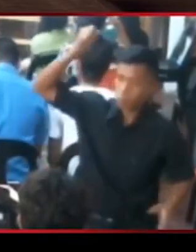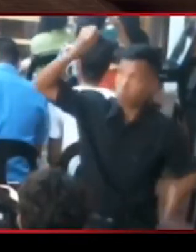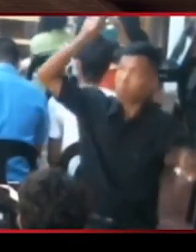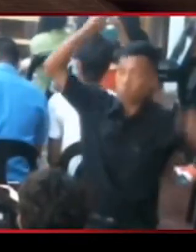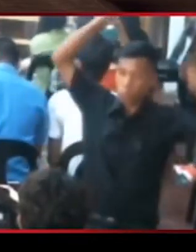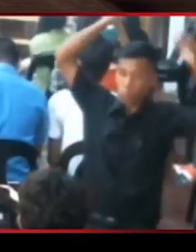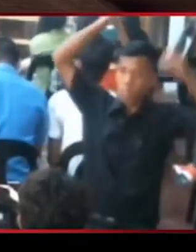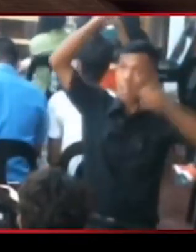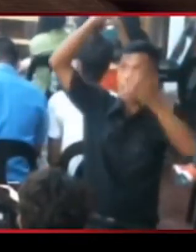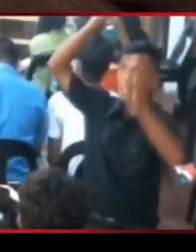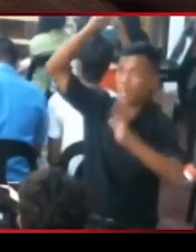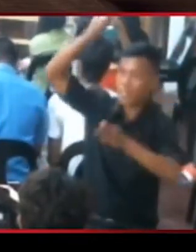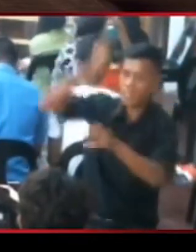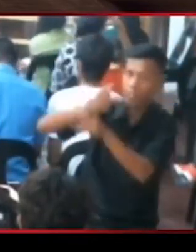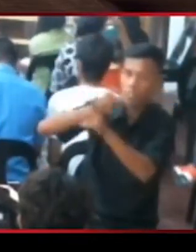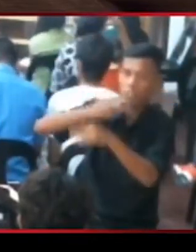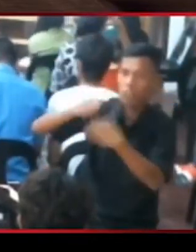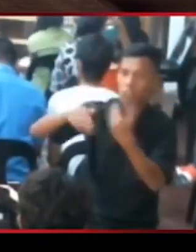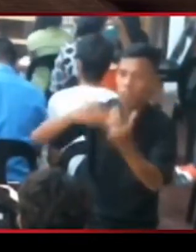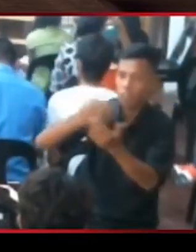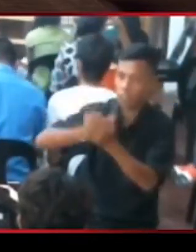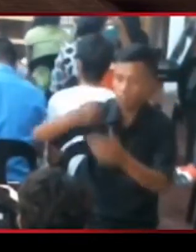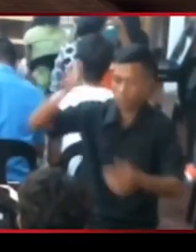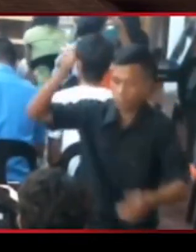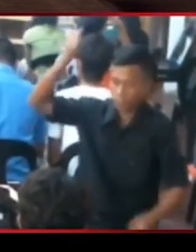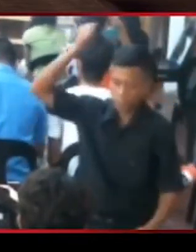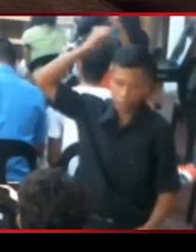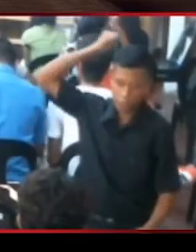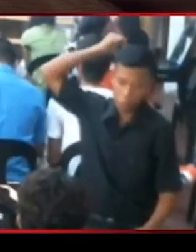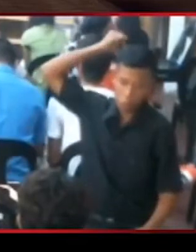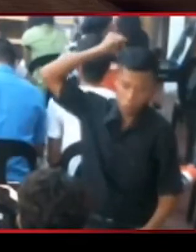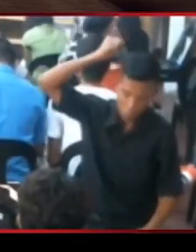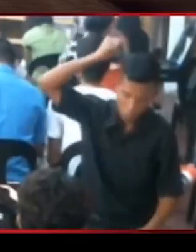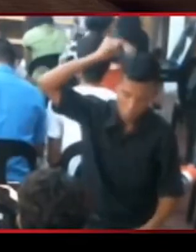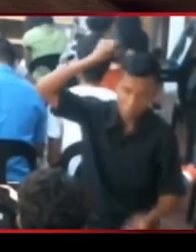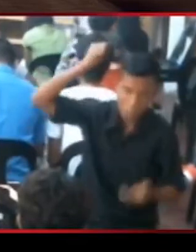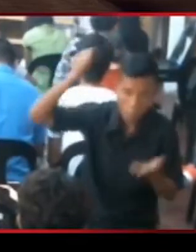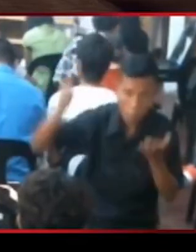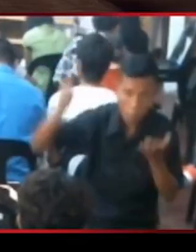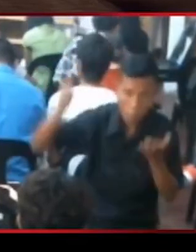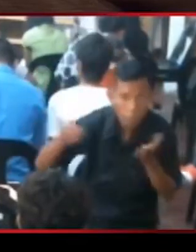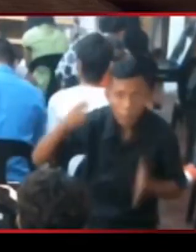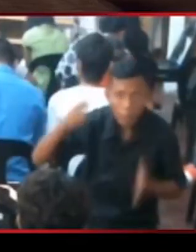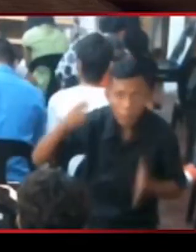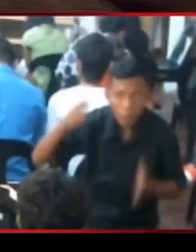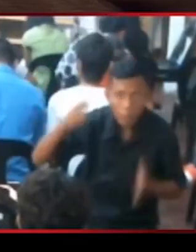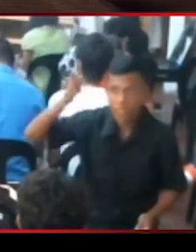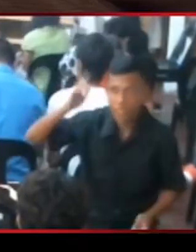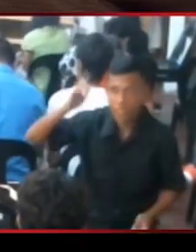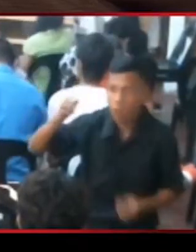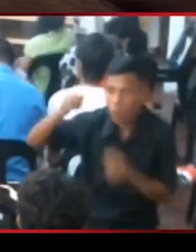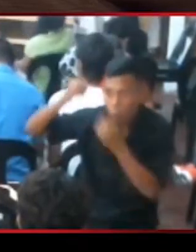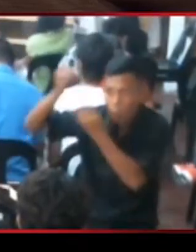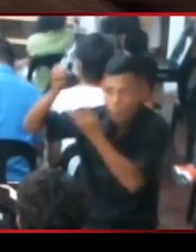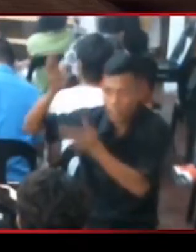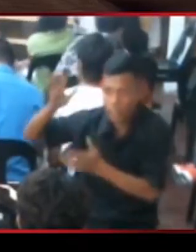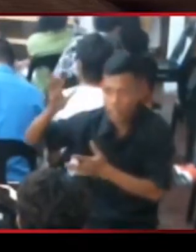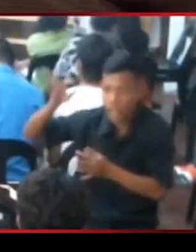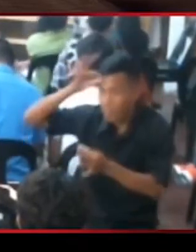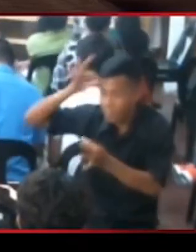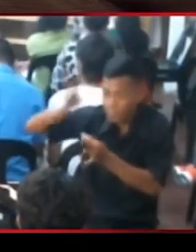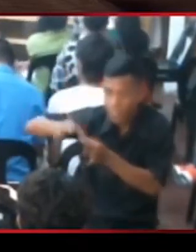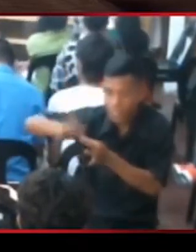God take care of the rest of it. I don't know. Maybe that's what went on in his mind. But he had the faith to